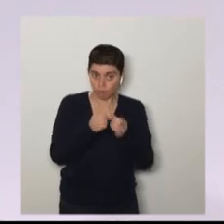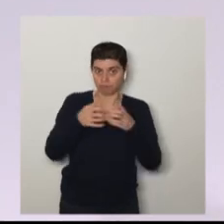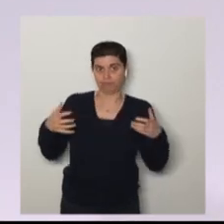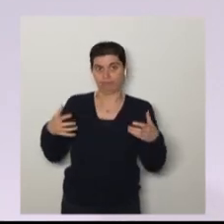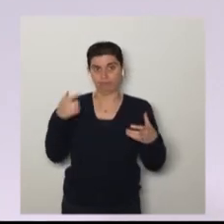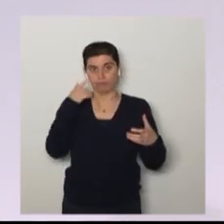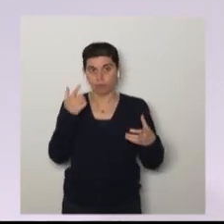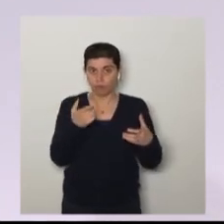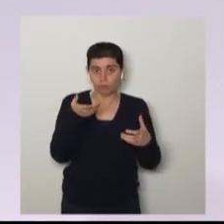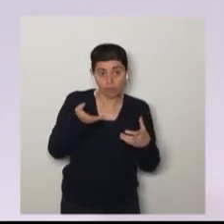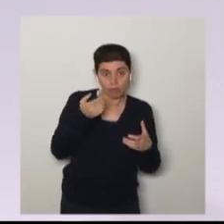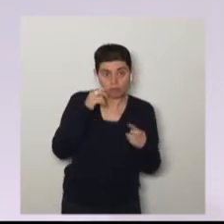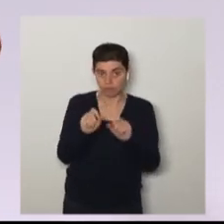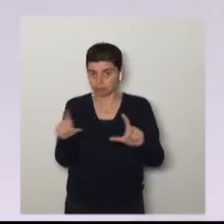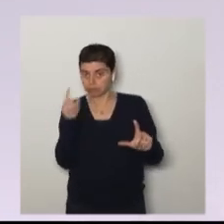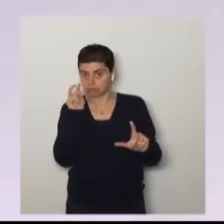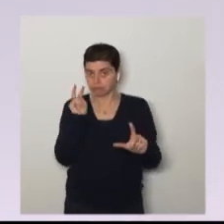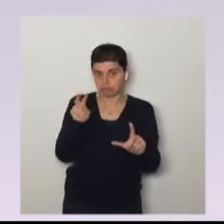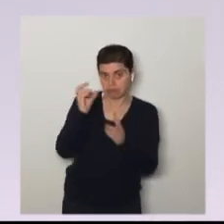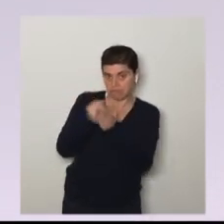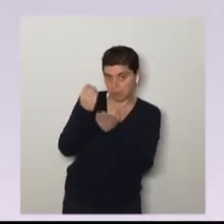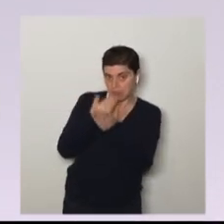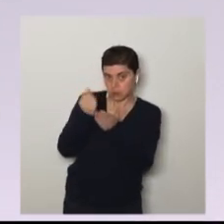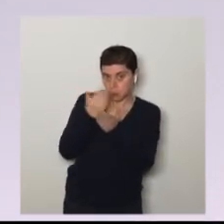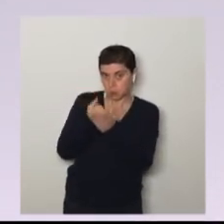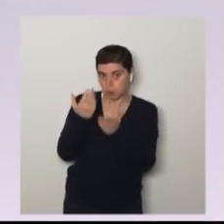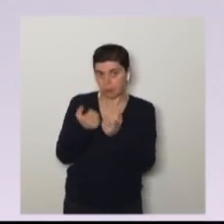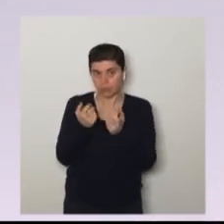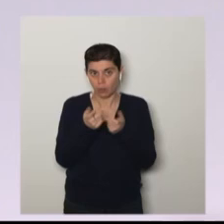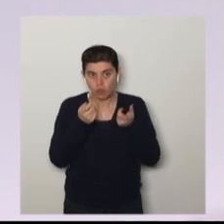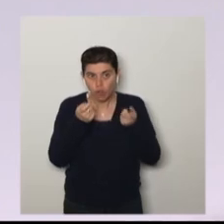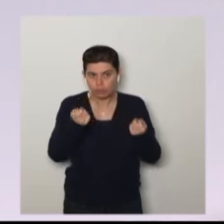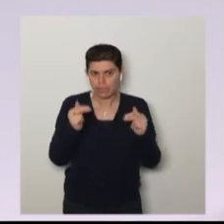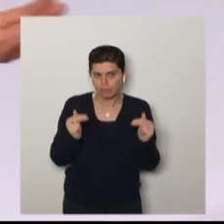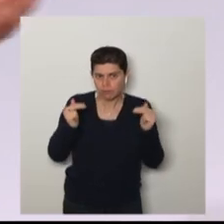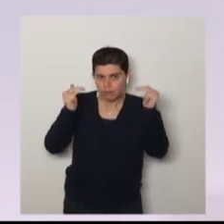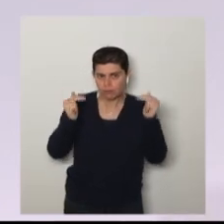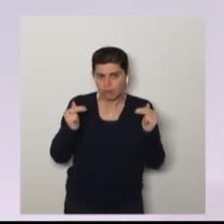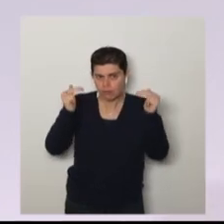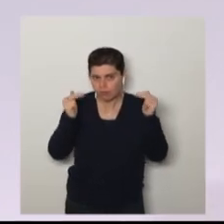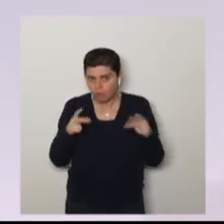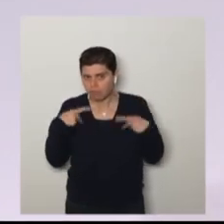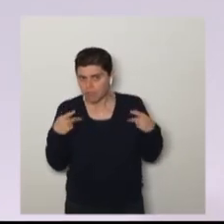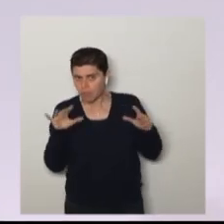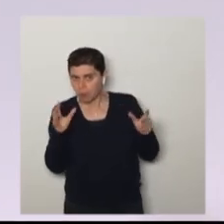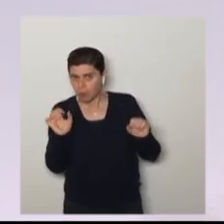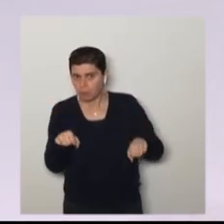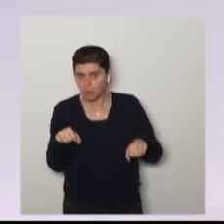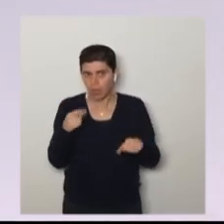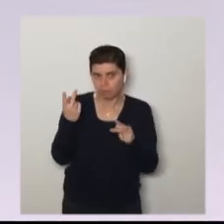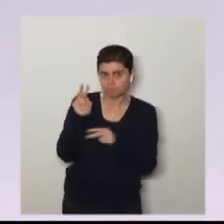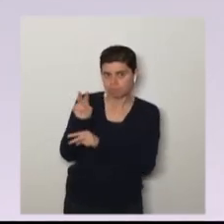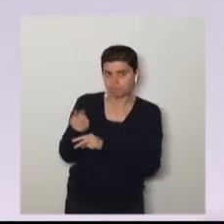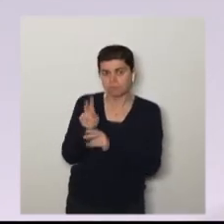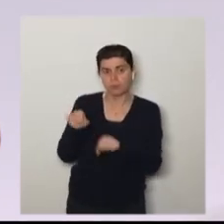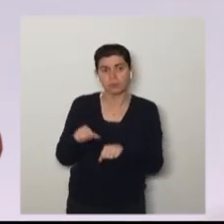different stages of survivorship in relation to cancer on this website, because they do not have